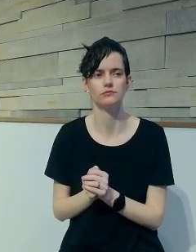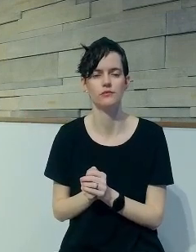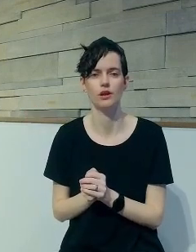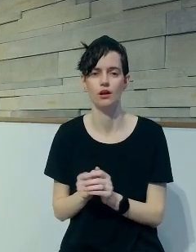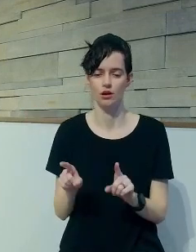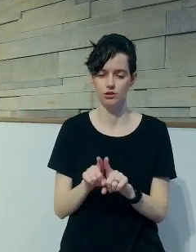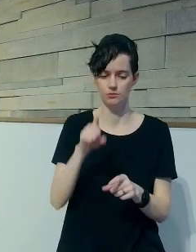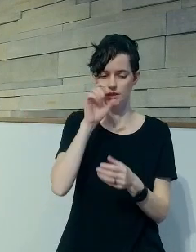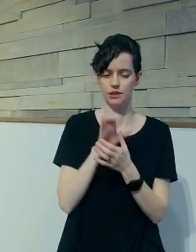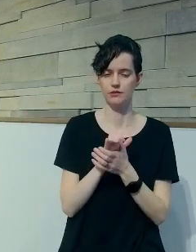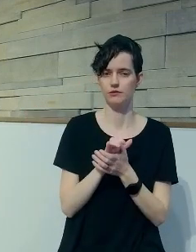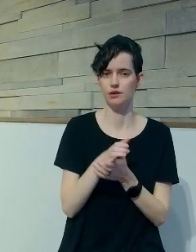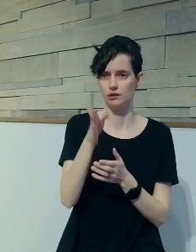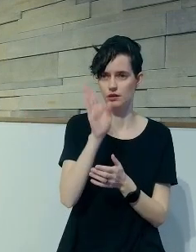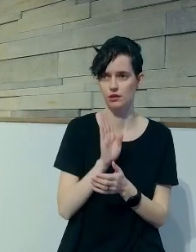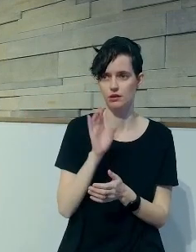We also believe that God,